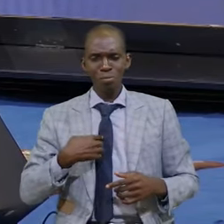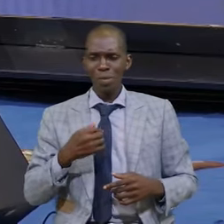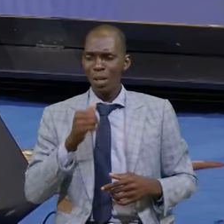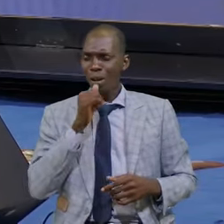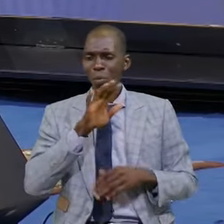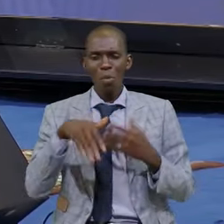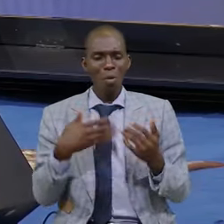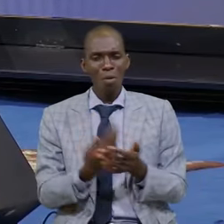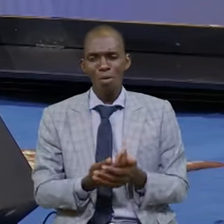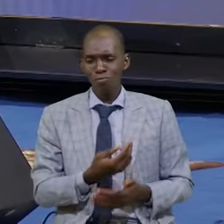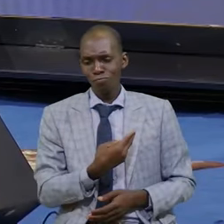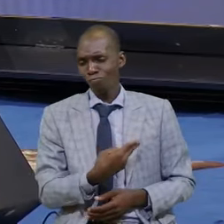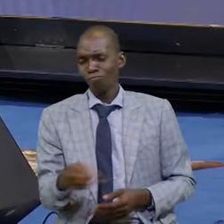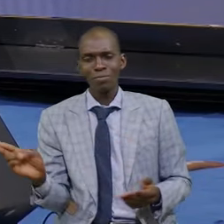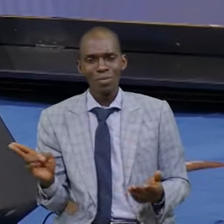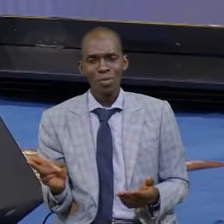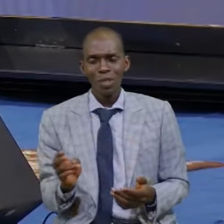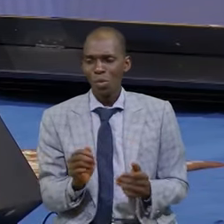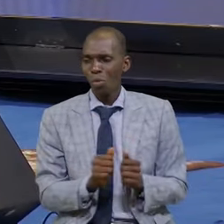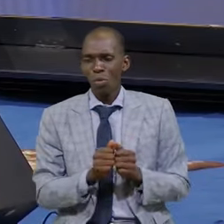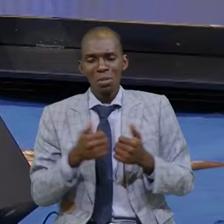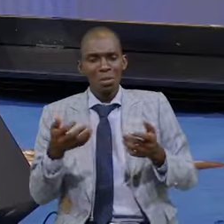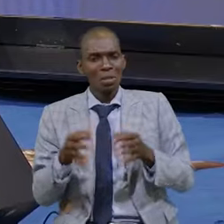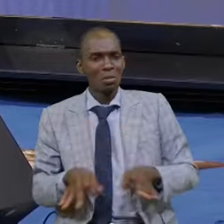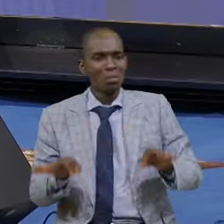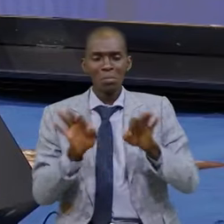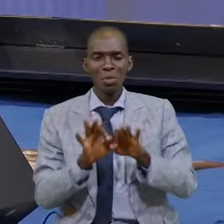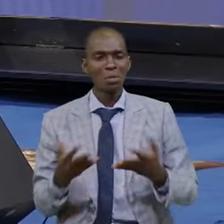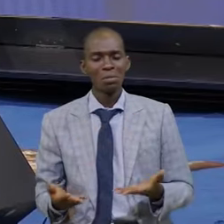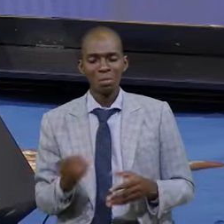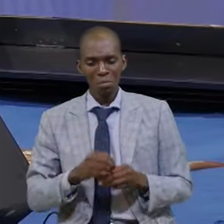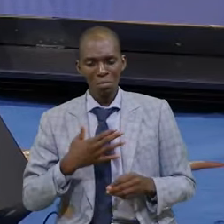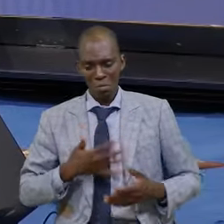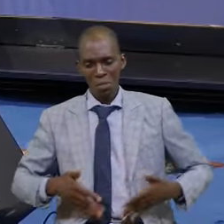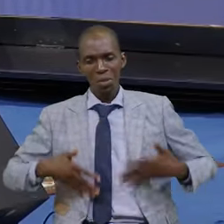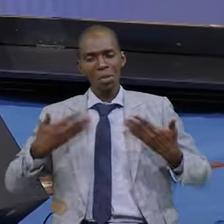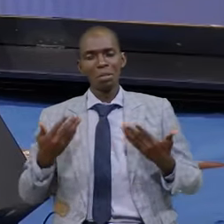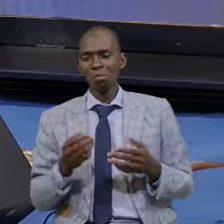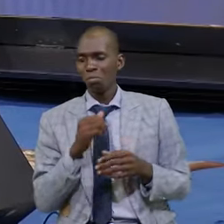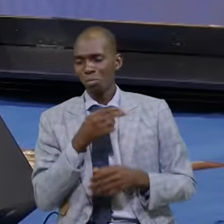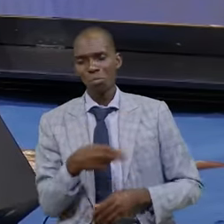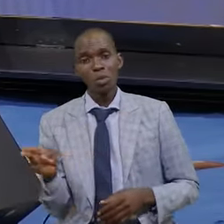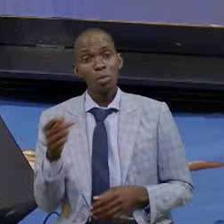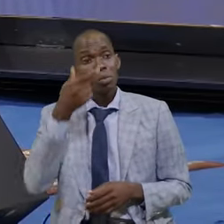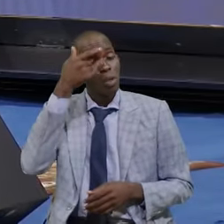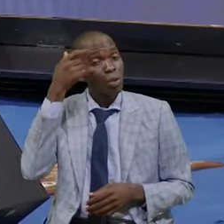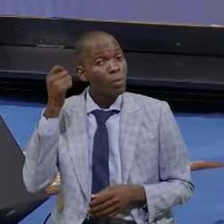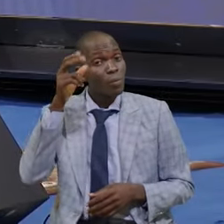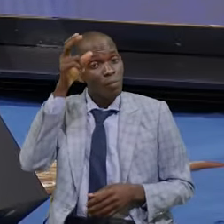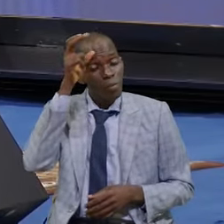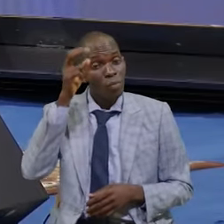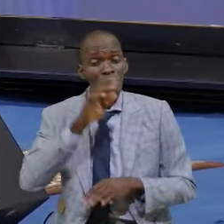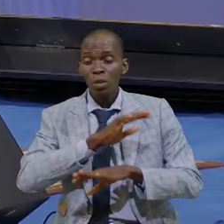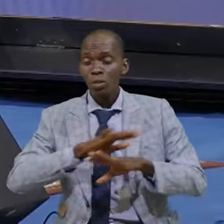futility, fruitlessness in my life, fruitlessness in your life, because Satan does not produce any